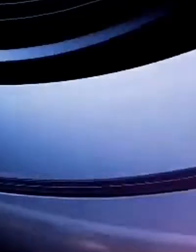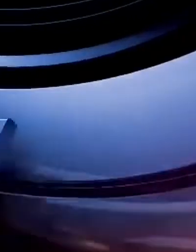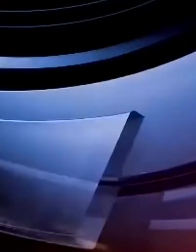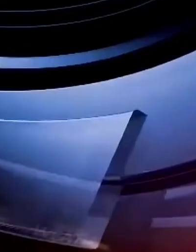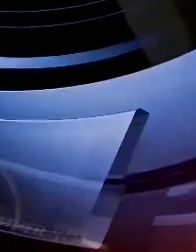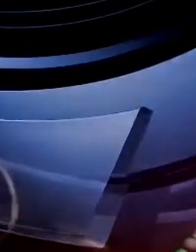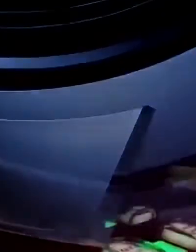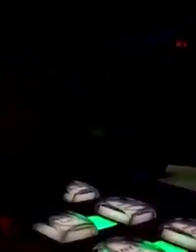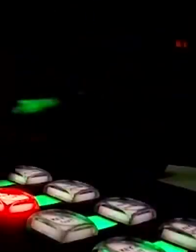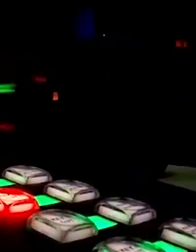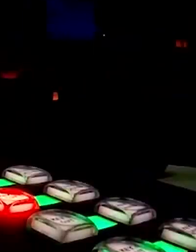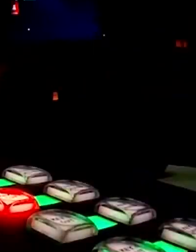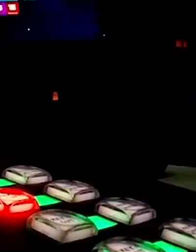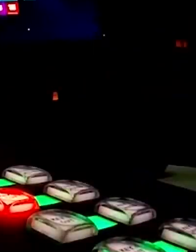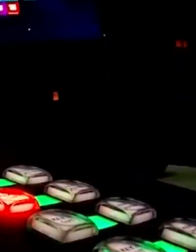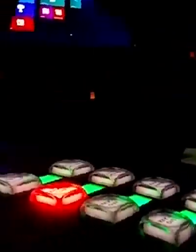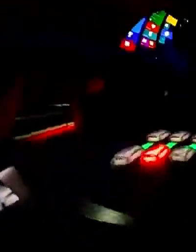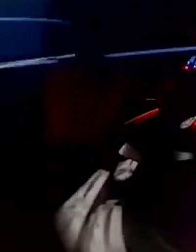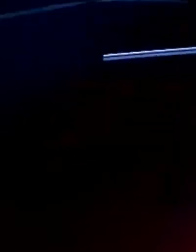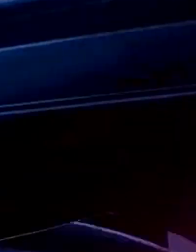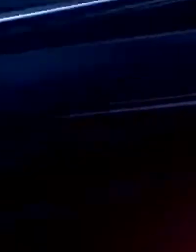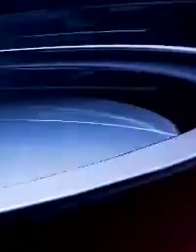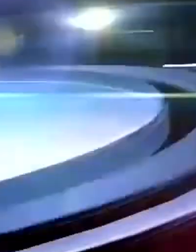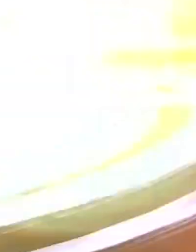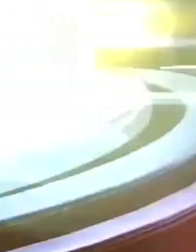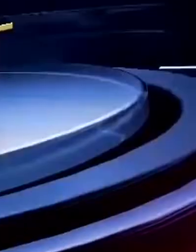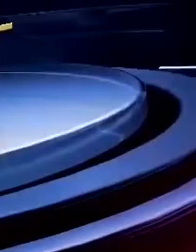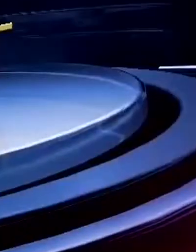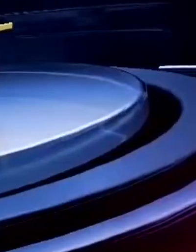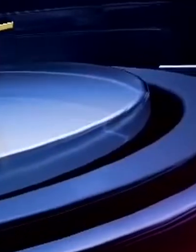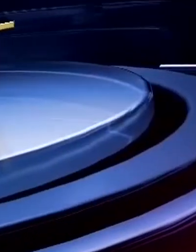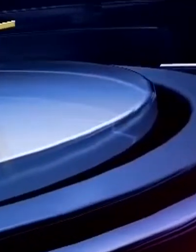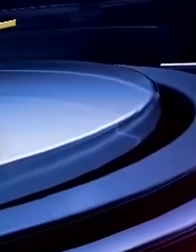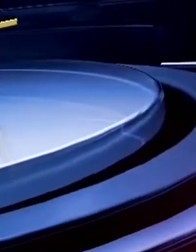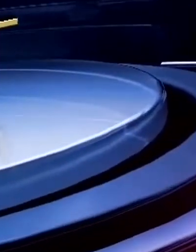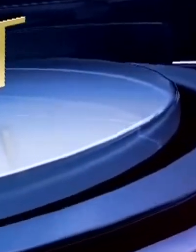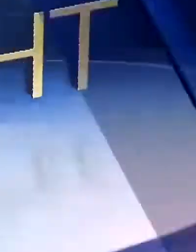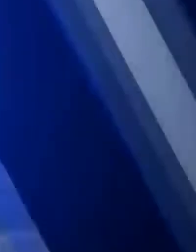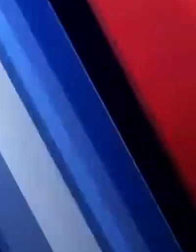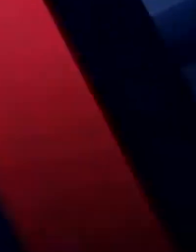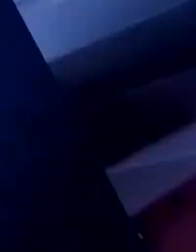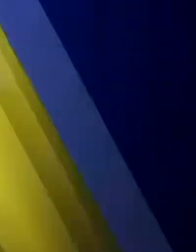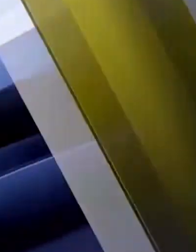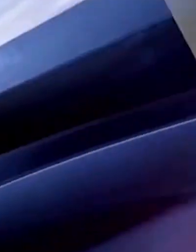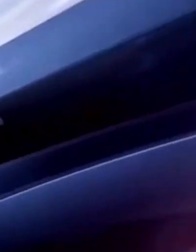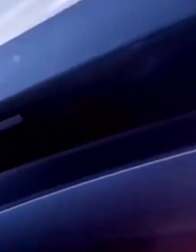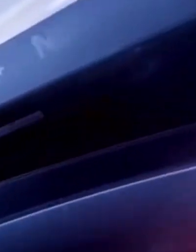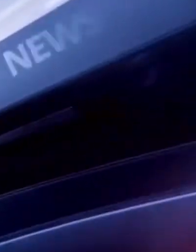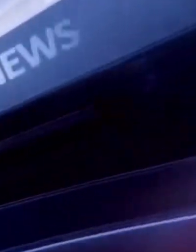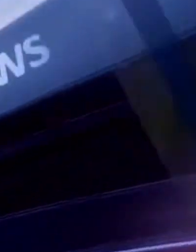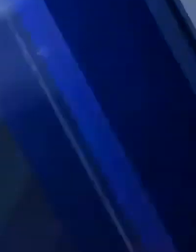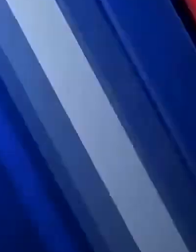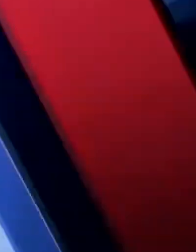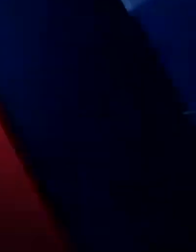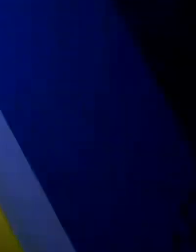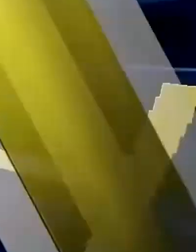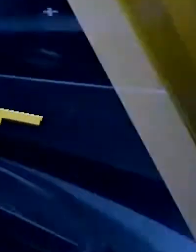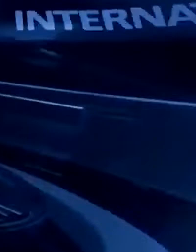Broadcasting from our studios in the Pine St. Michael, this is CBC Newsnight, starting now.